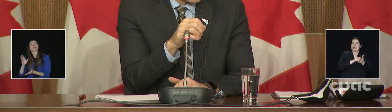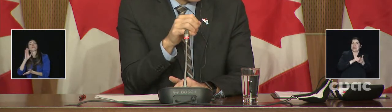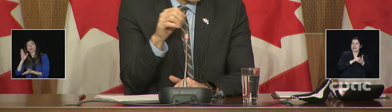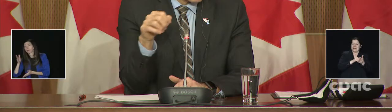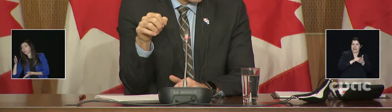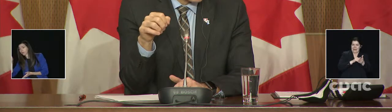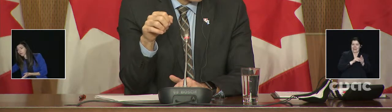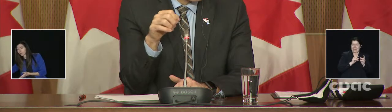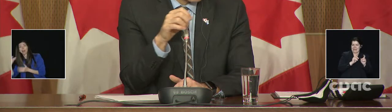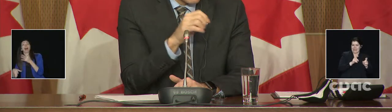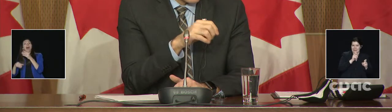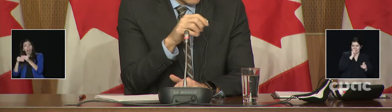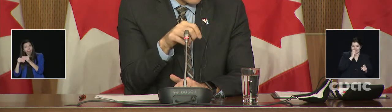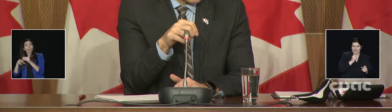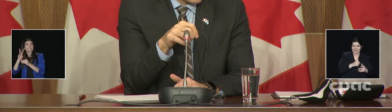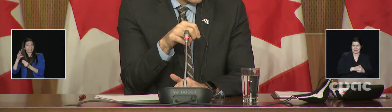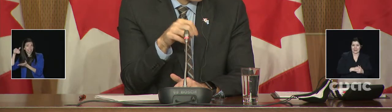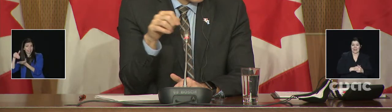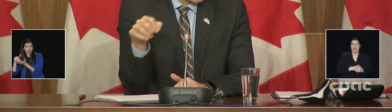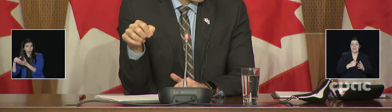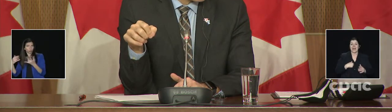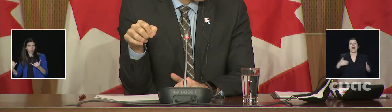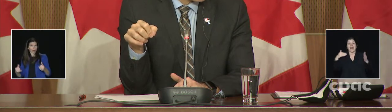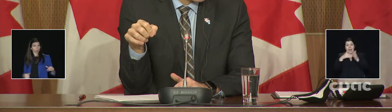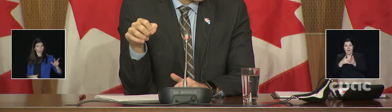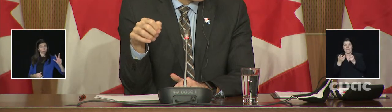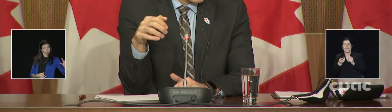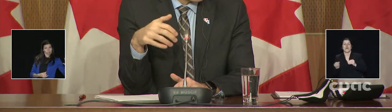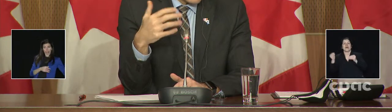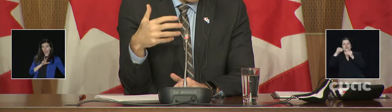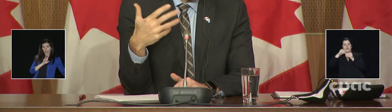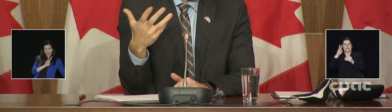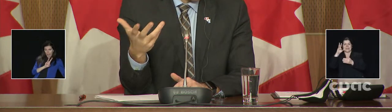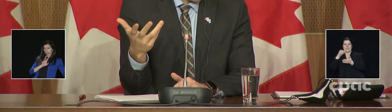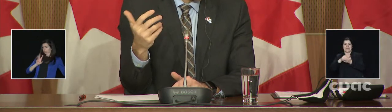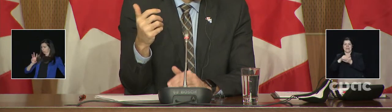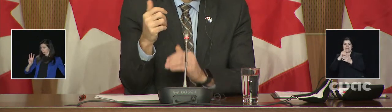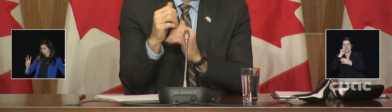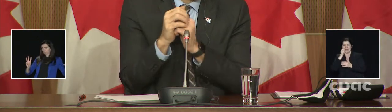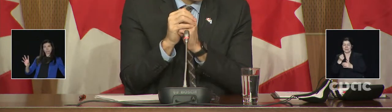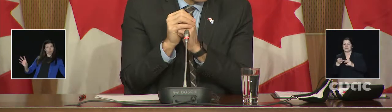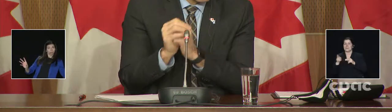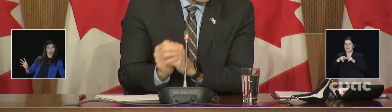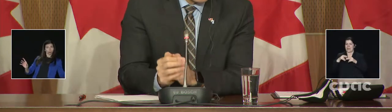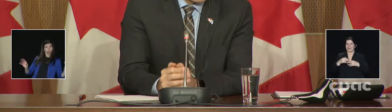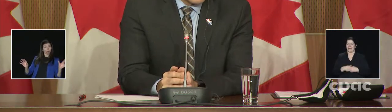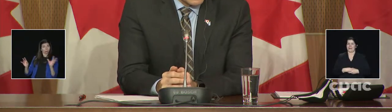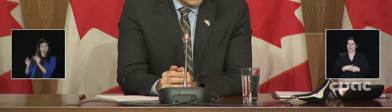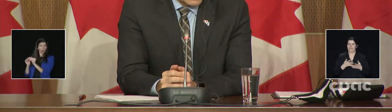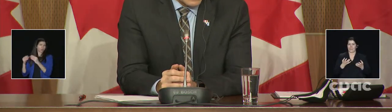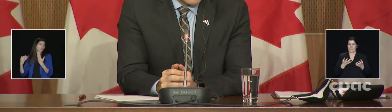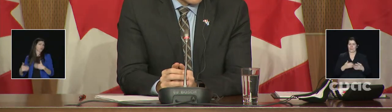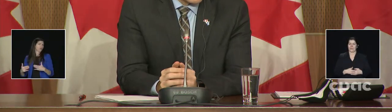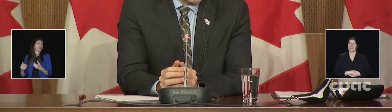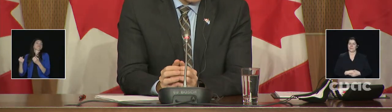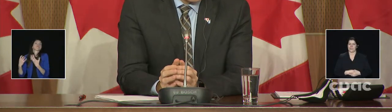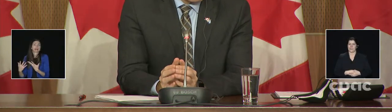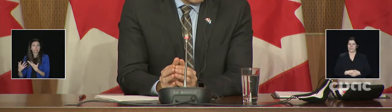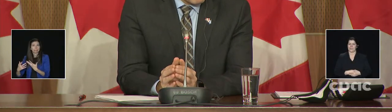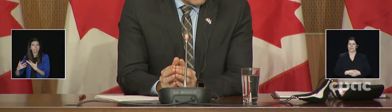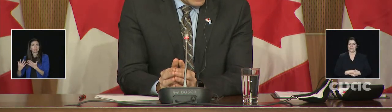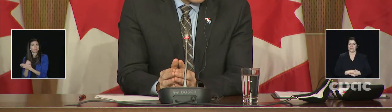plus 6 plus 6, plus 6 already, and 6 coming. That's, I think, will tell Canadians that